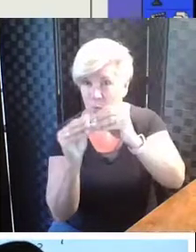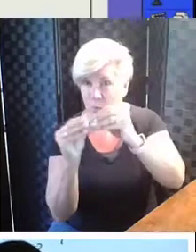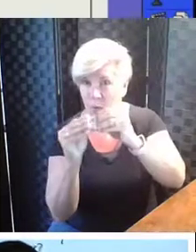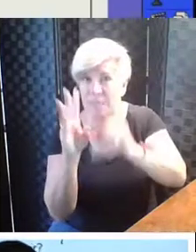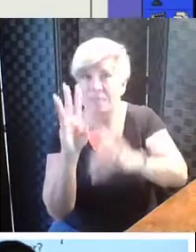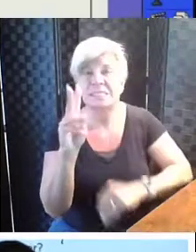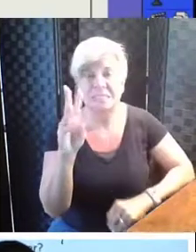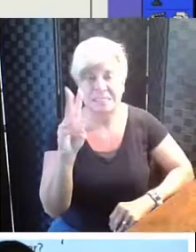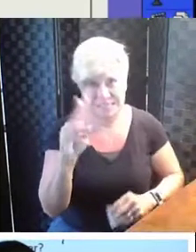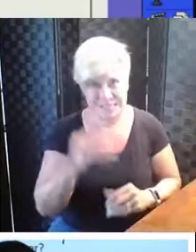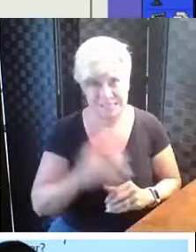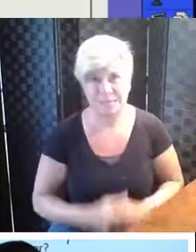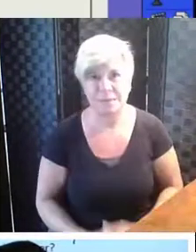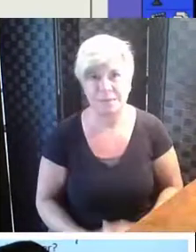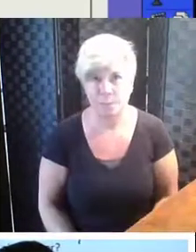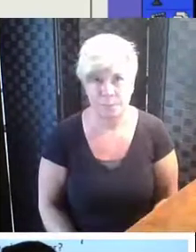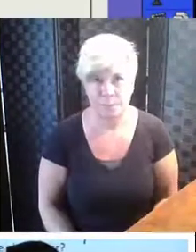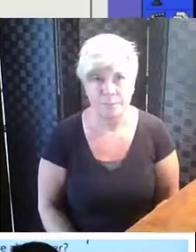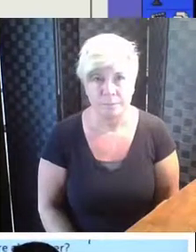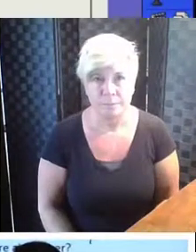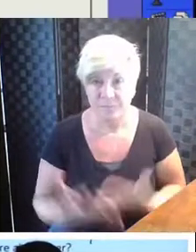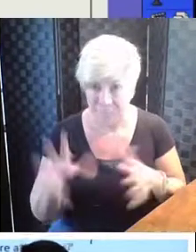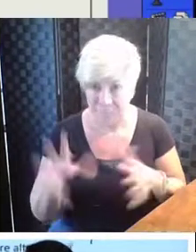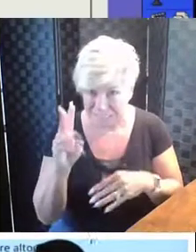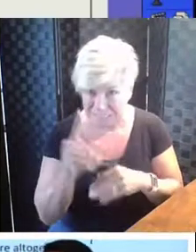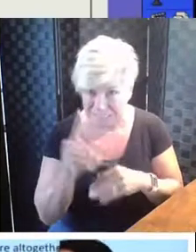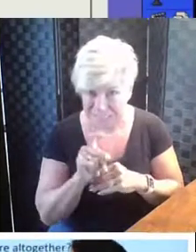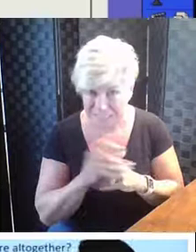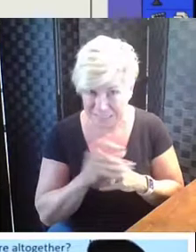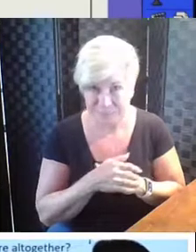be 16. Did you get 16?